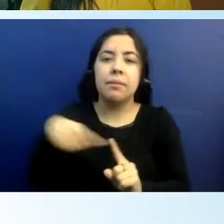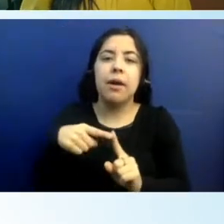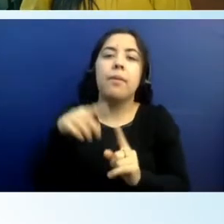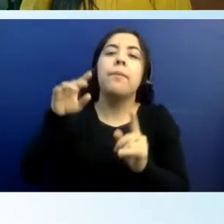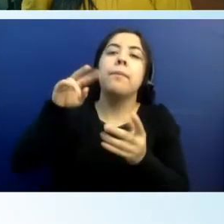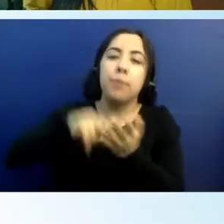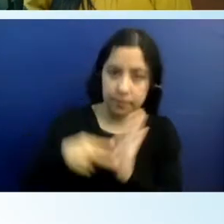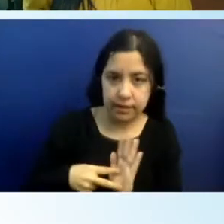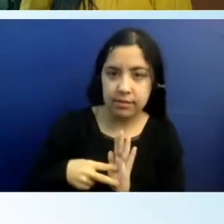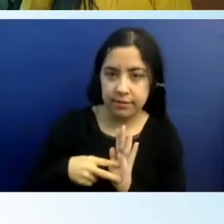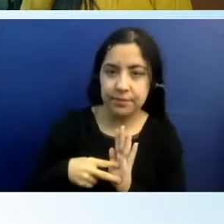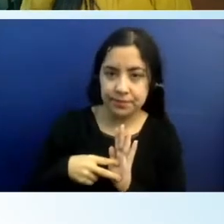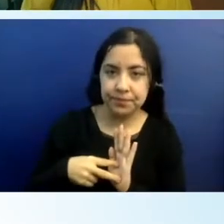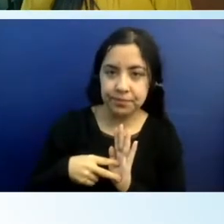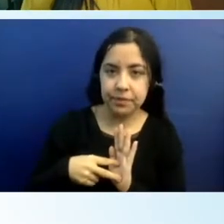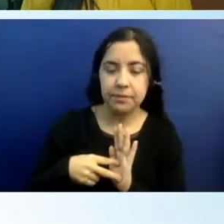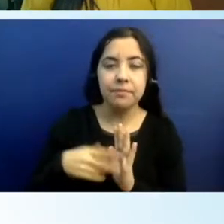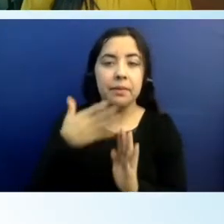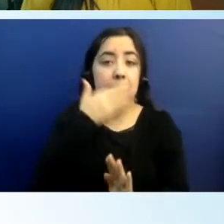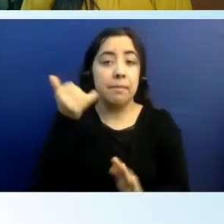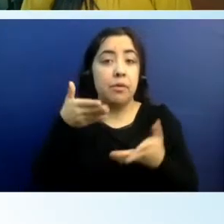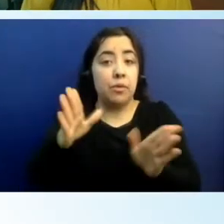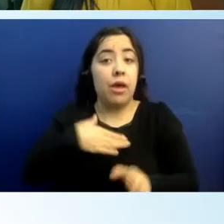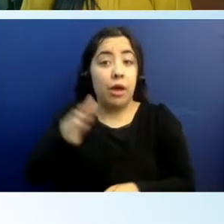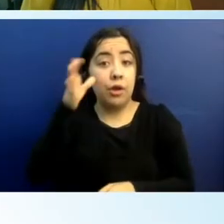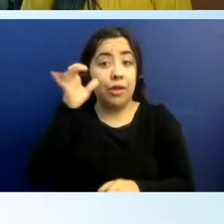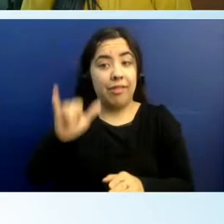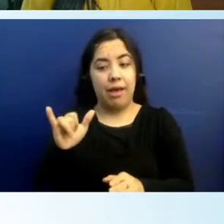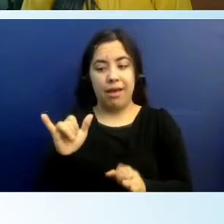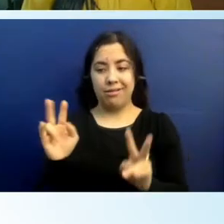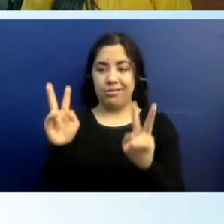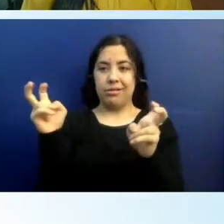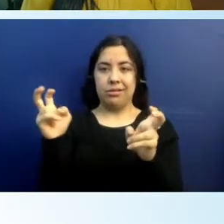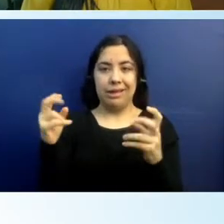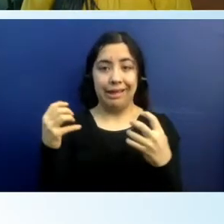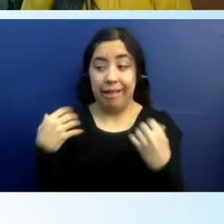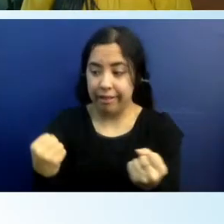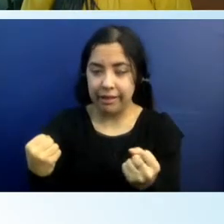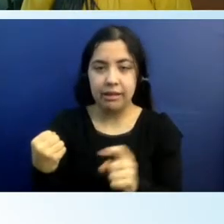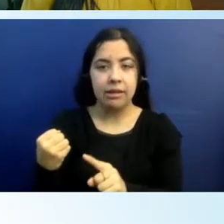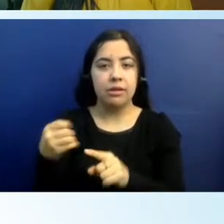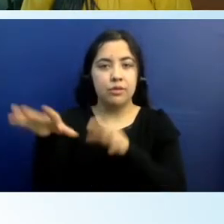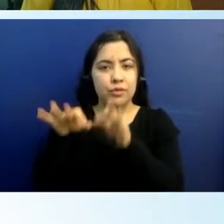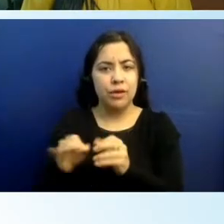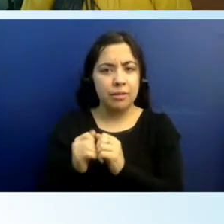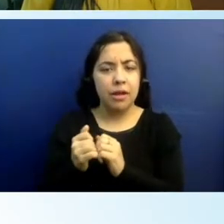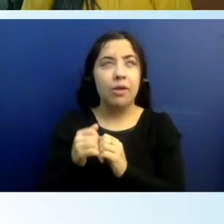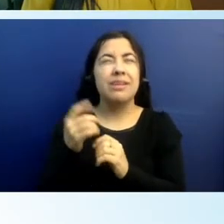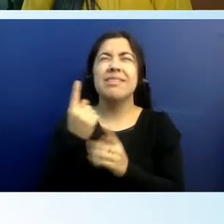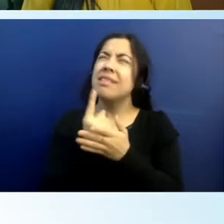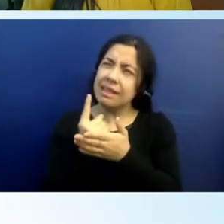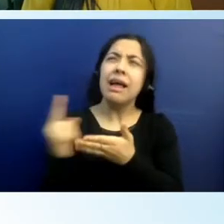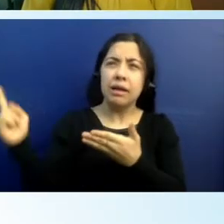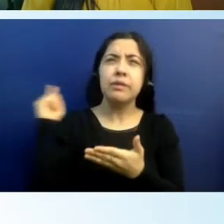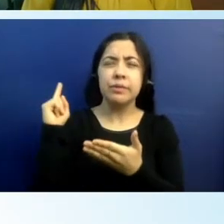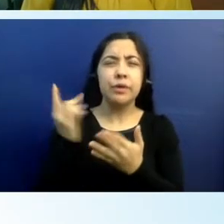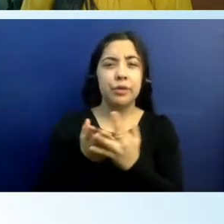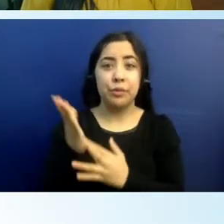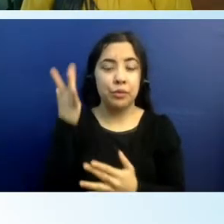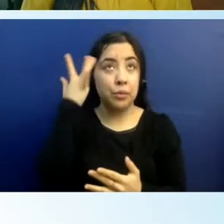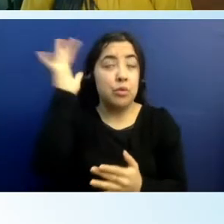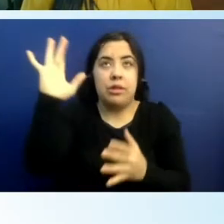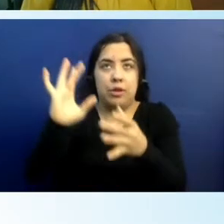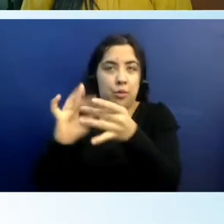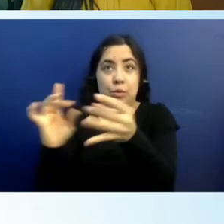I've heard this notion described, it's just this last week through the brilliant words of